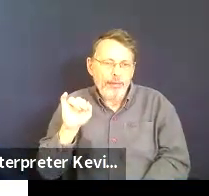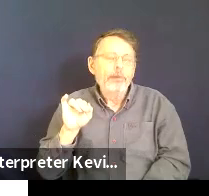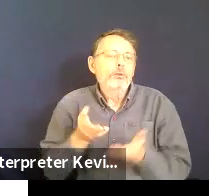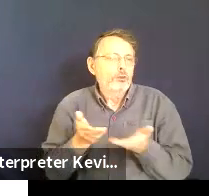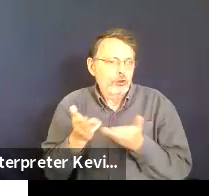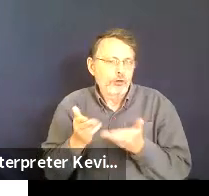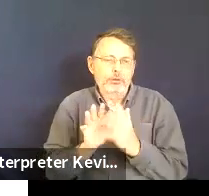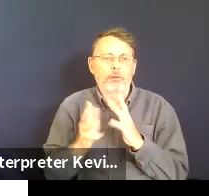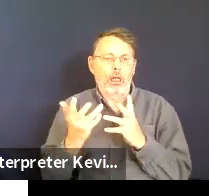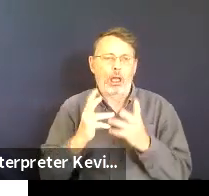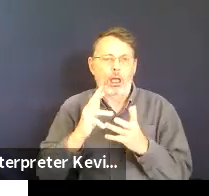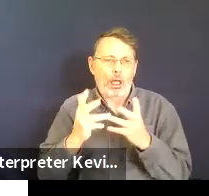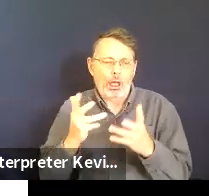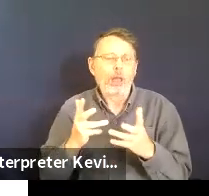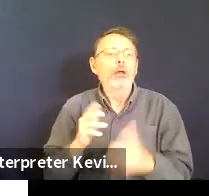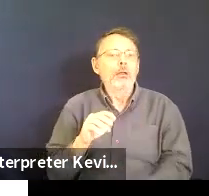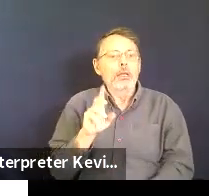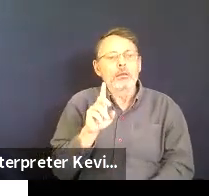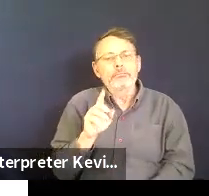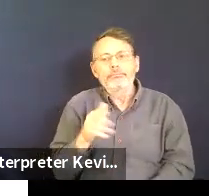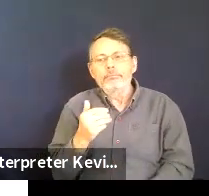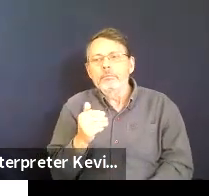standards with regards to